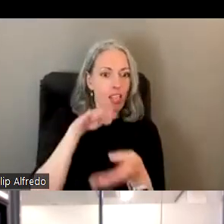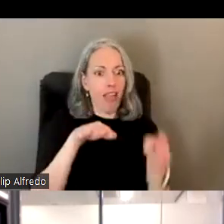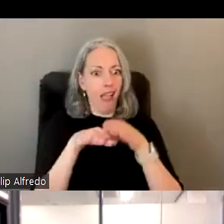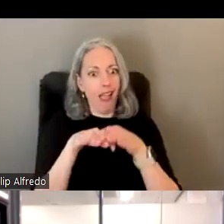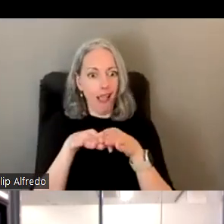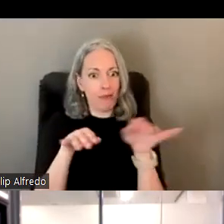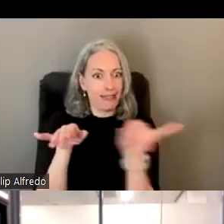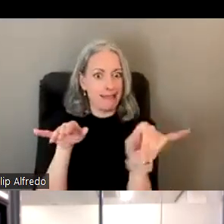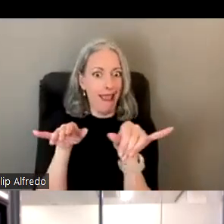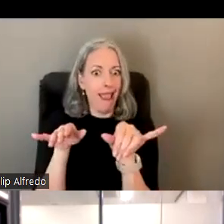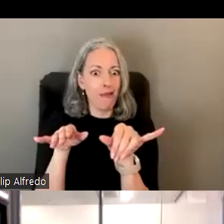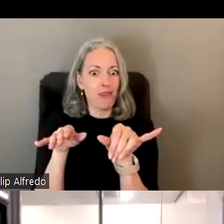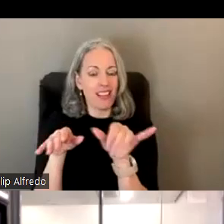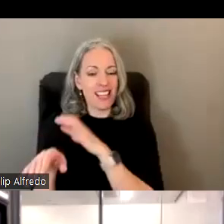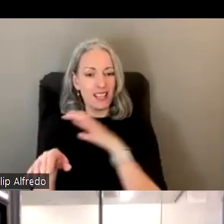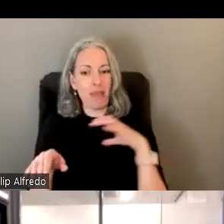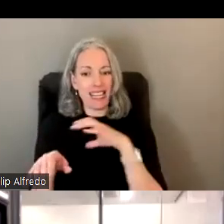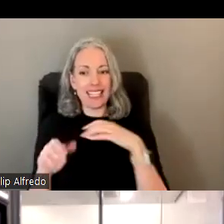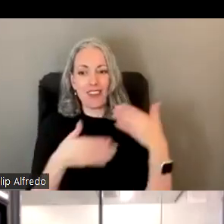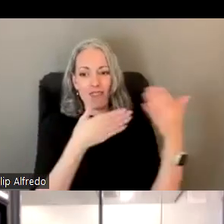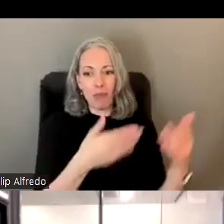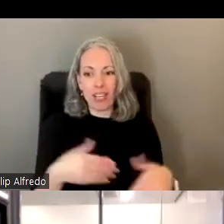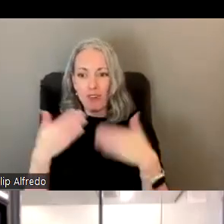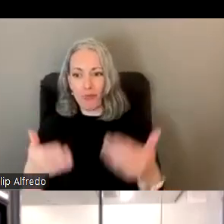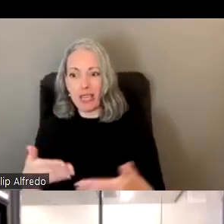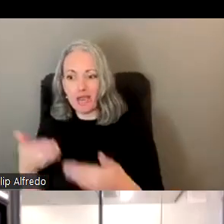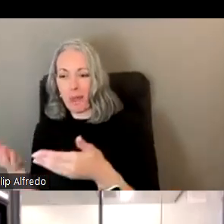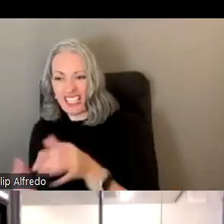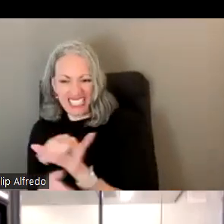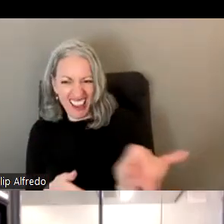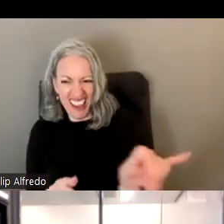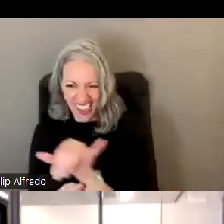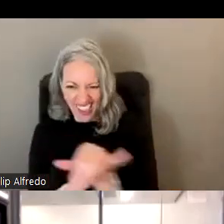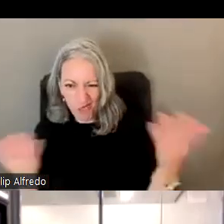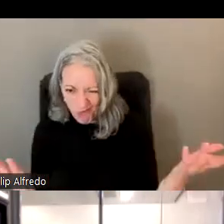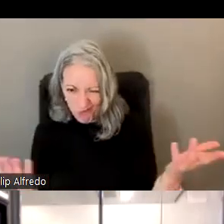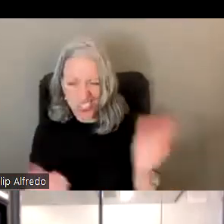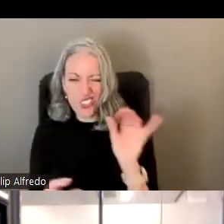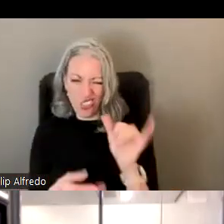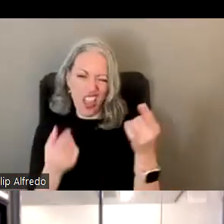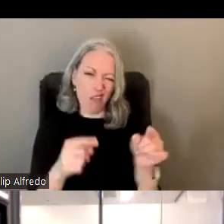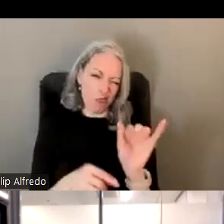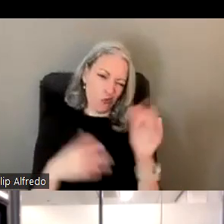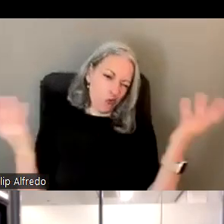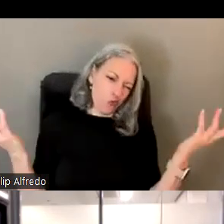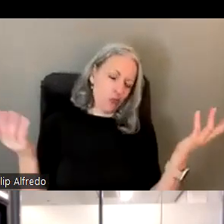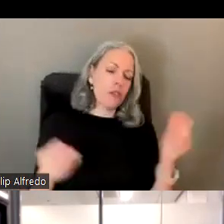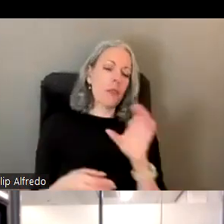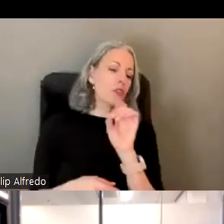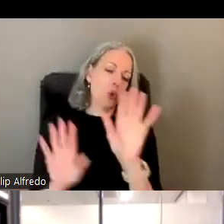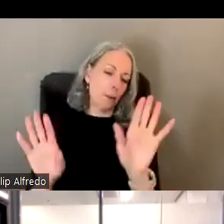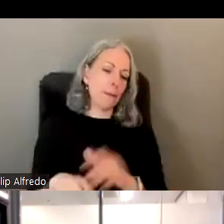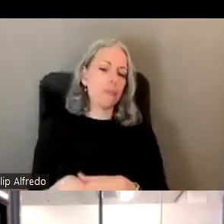know, where multiple committees are recommending the same or similar things. So that happens too. So that's okay. Thank